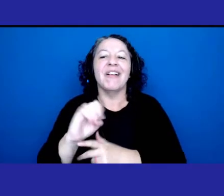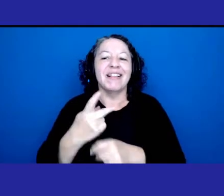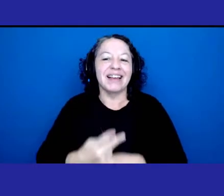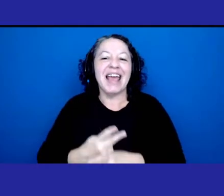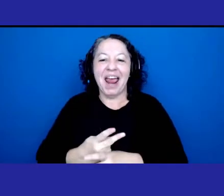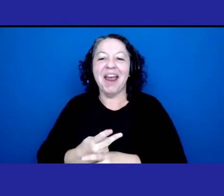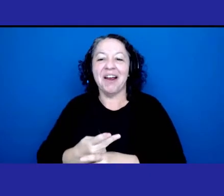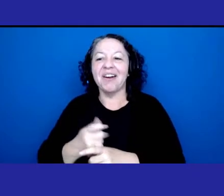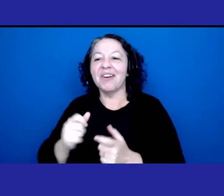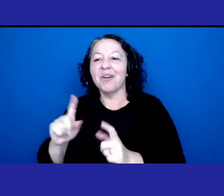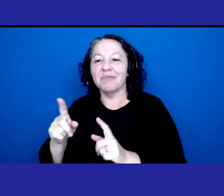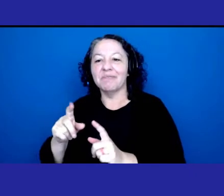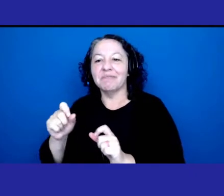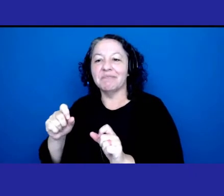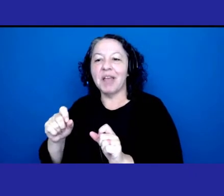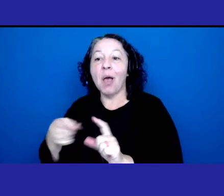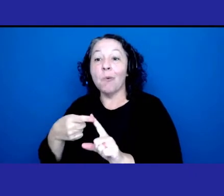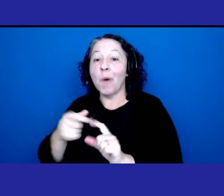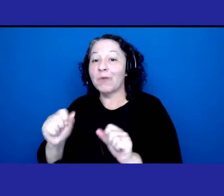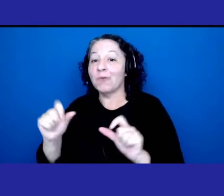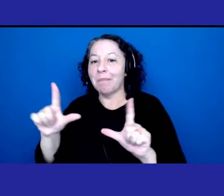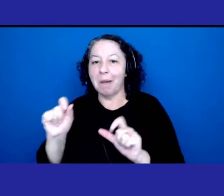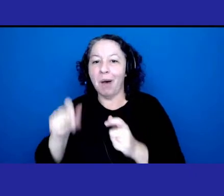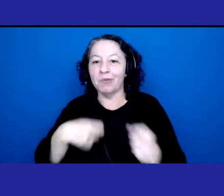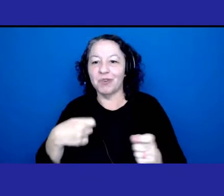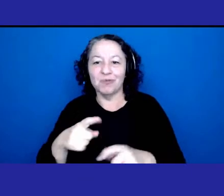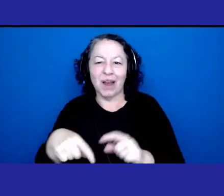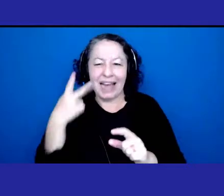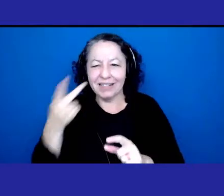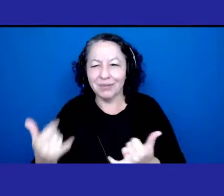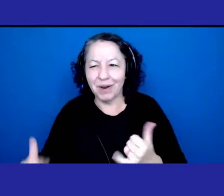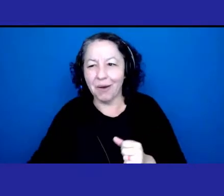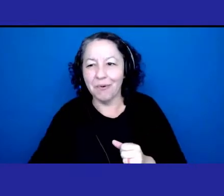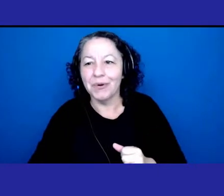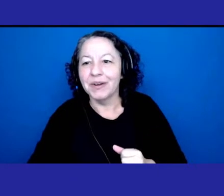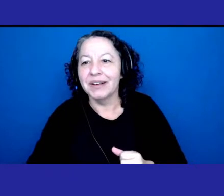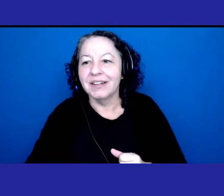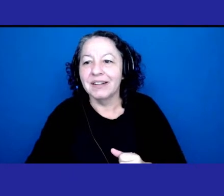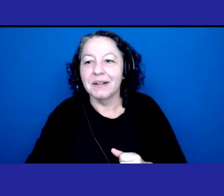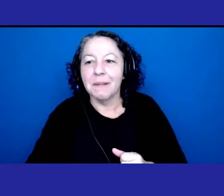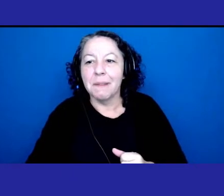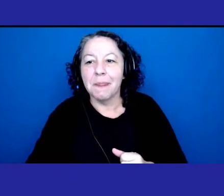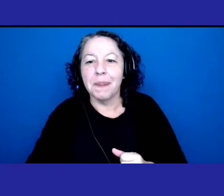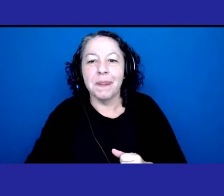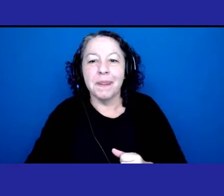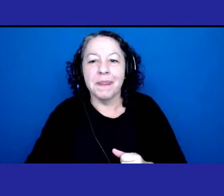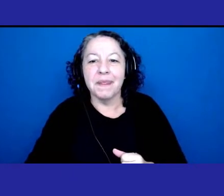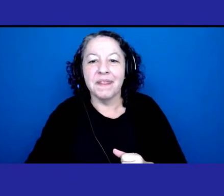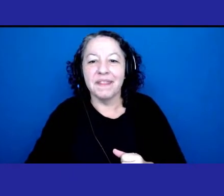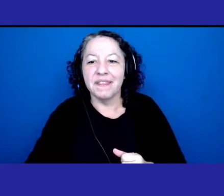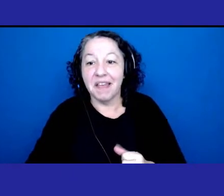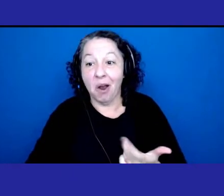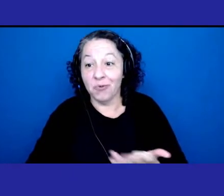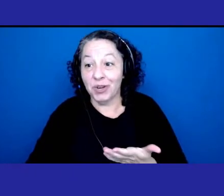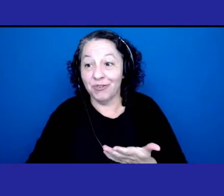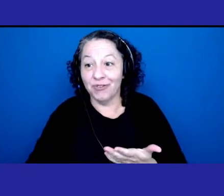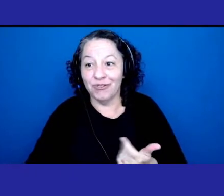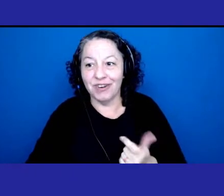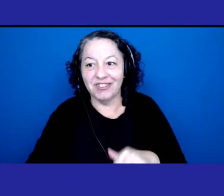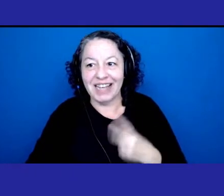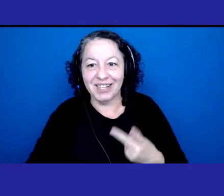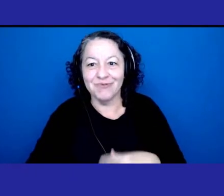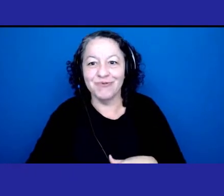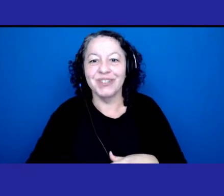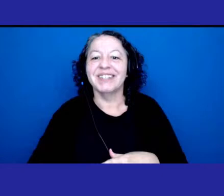Disaster Consulting, Premier Assist LLC, Cherokee Nation Management and Consulting LLC, and MedRight LLC for public health rapid